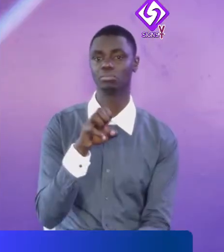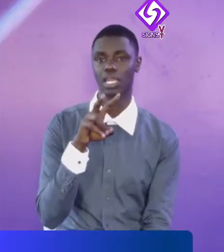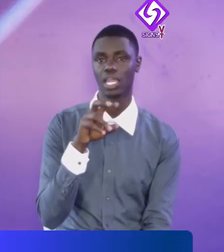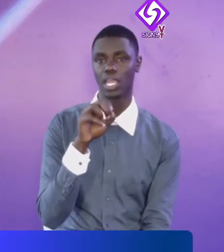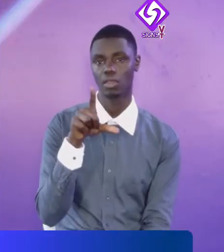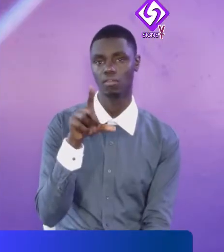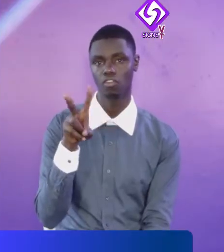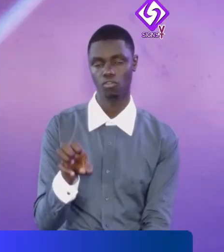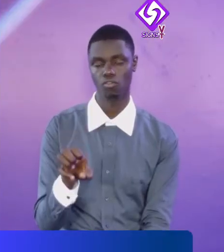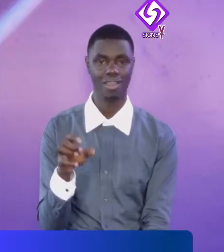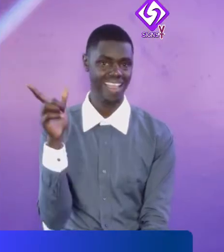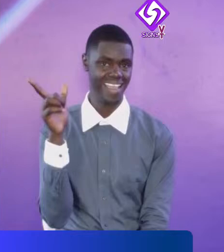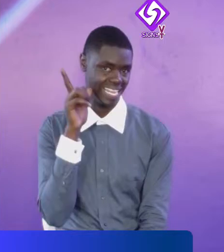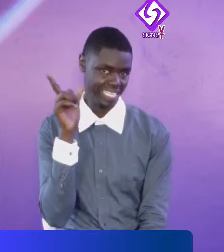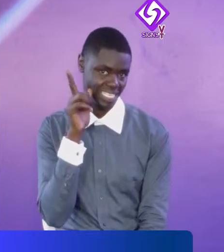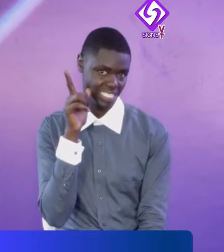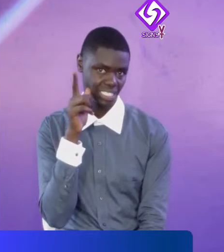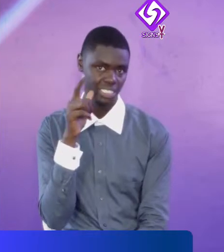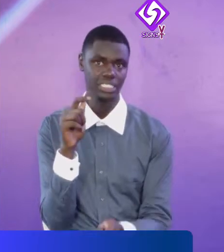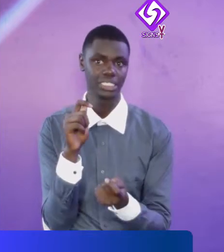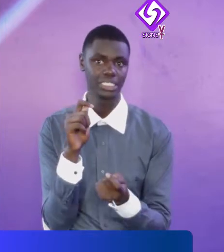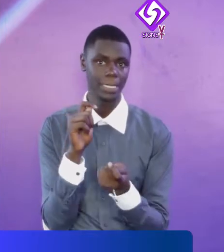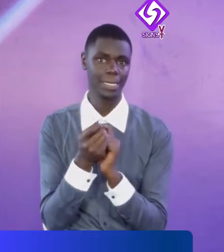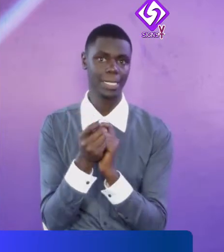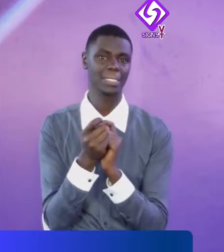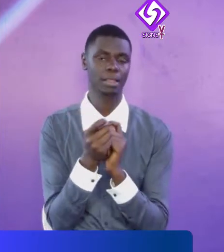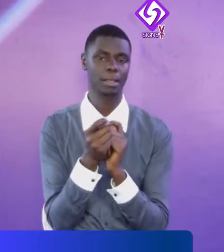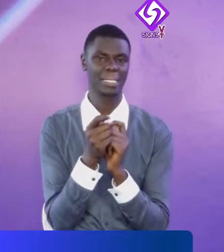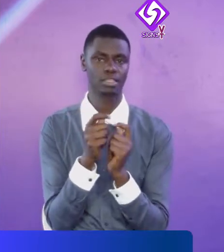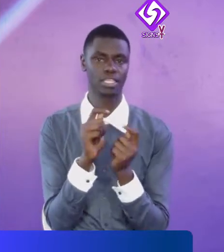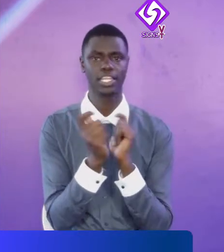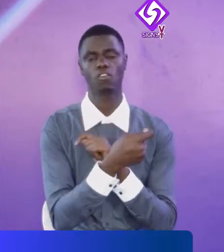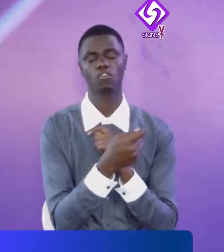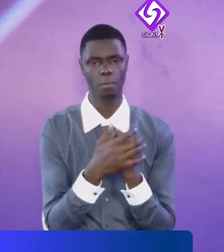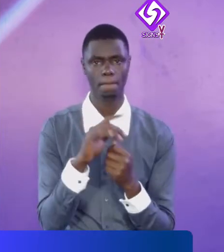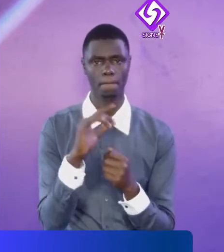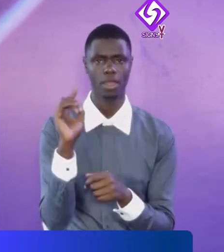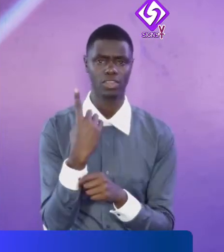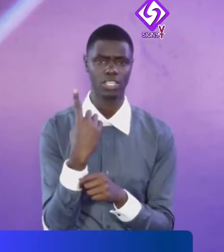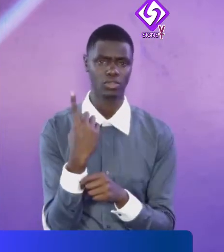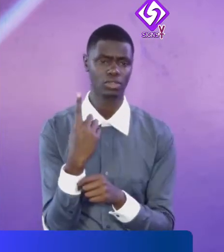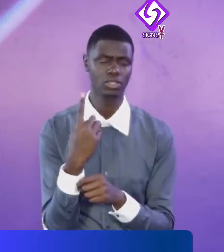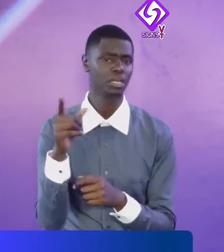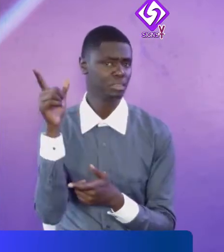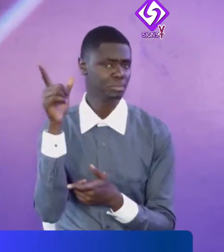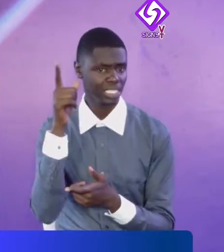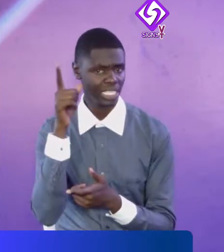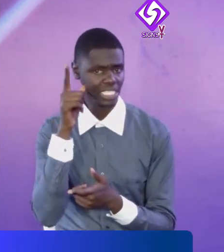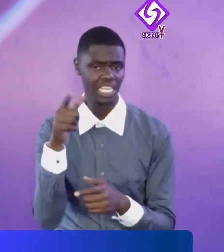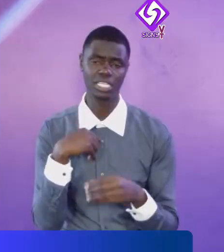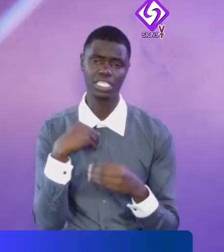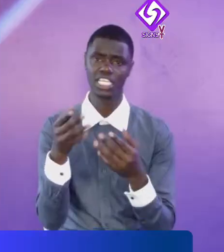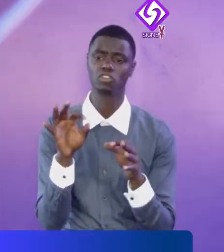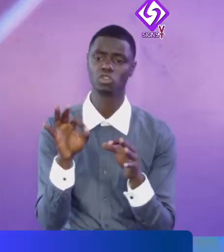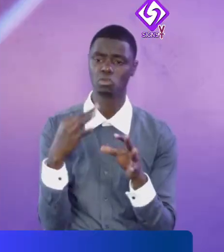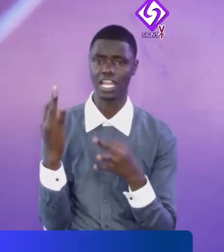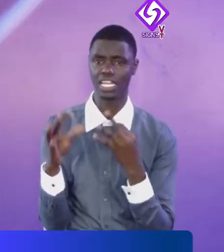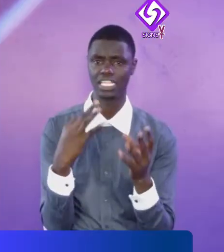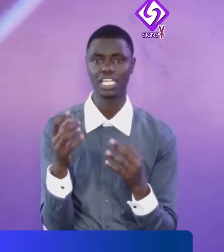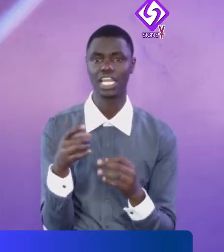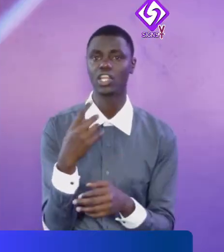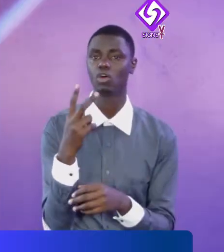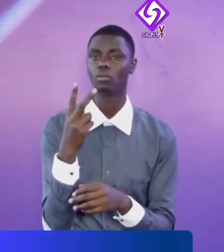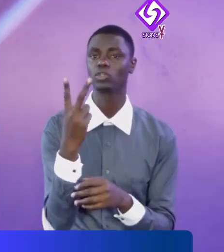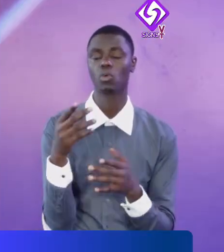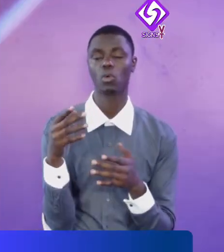Listen, tweak, and evolve. Yeah. So first of all, I'm listening. I'm just doing analysis. I've given you two perspectives.